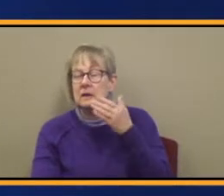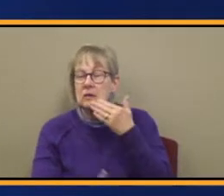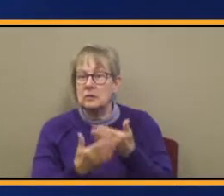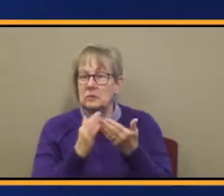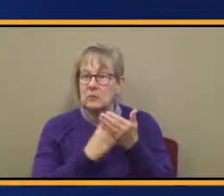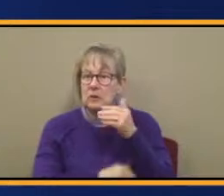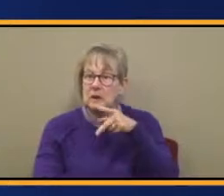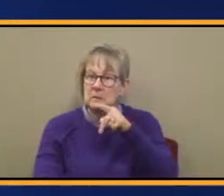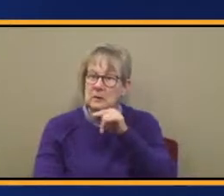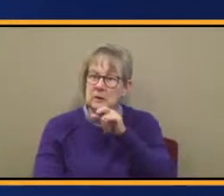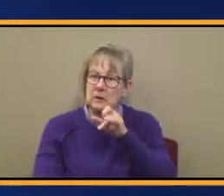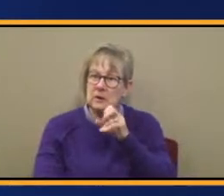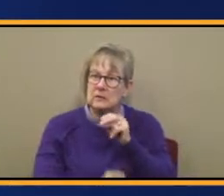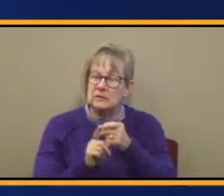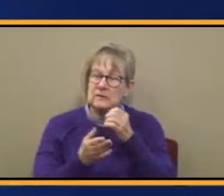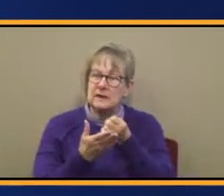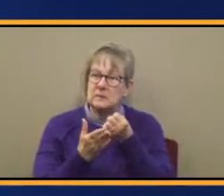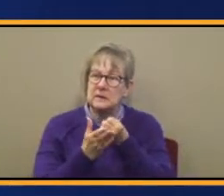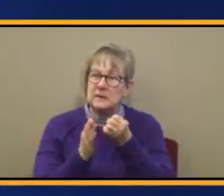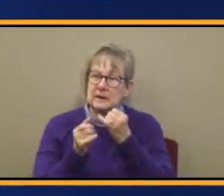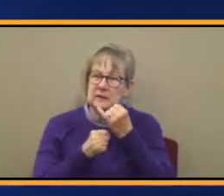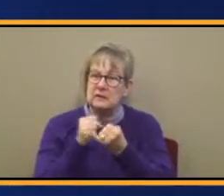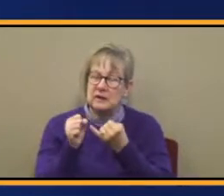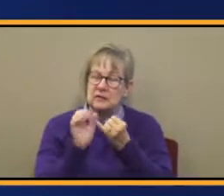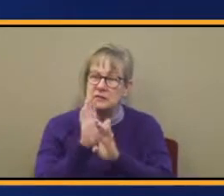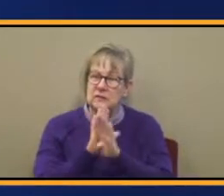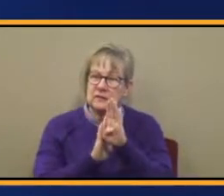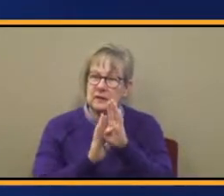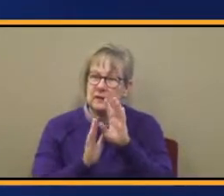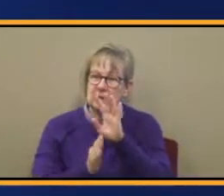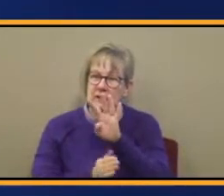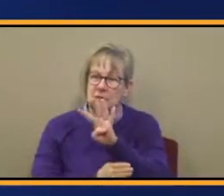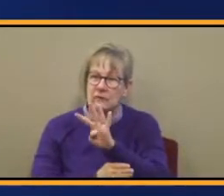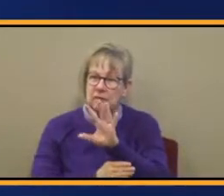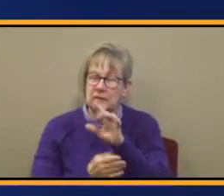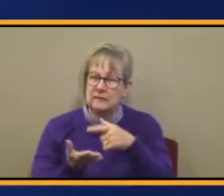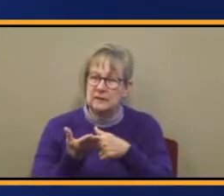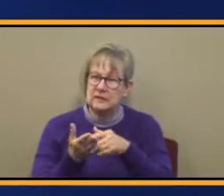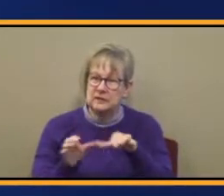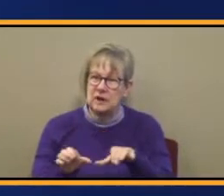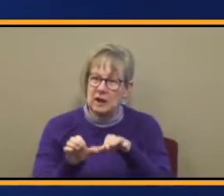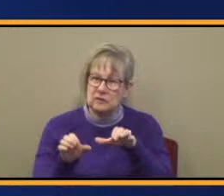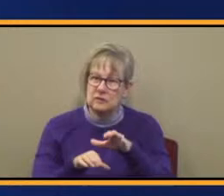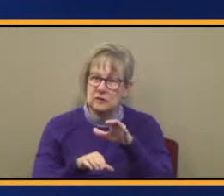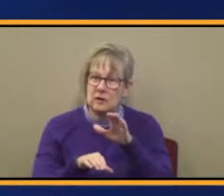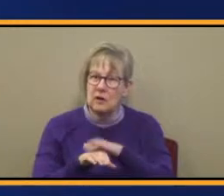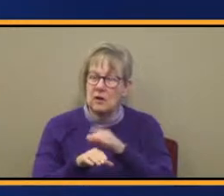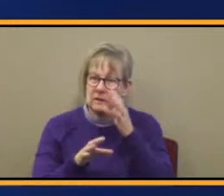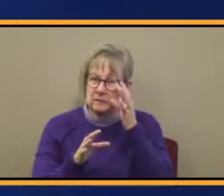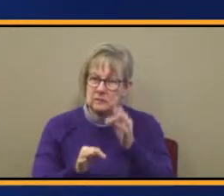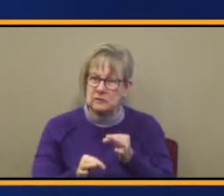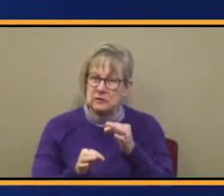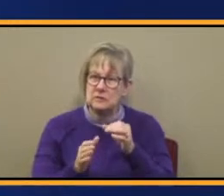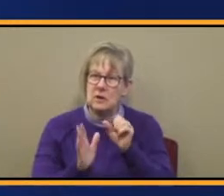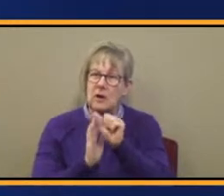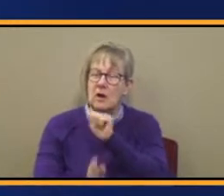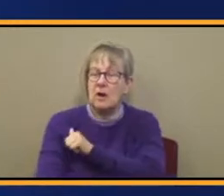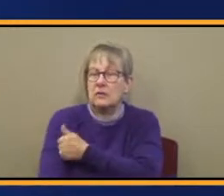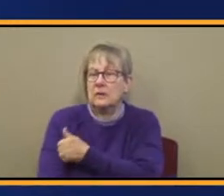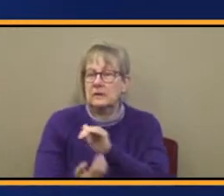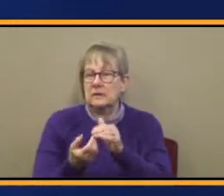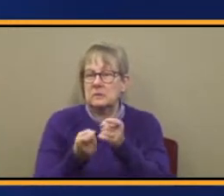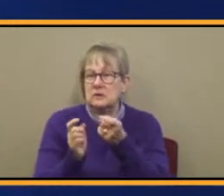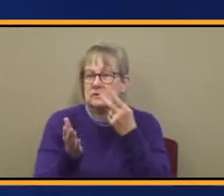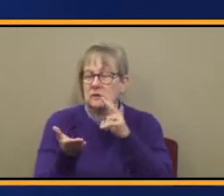Morning, Bill Allen with Economic and International Morning, Development. Sir. Item 45 is discussion and action on a resolution authorizing the city manager